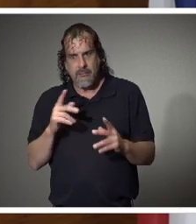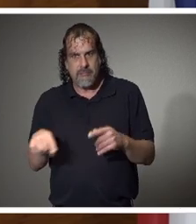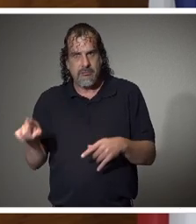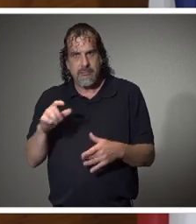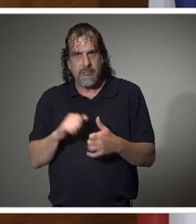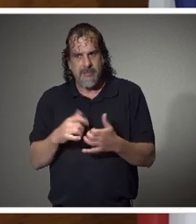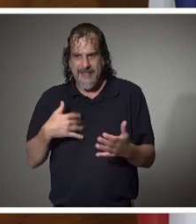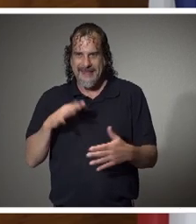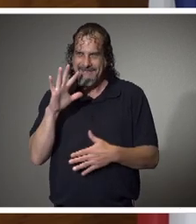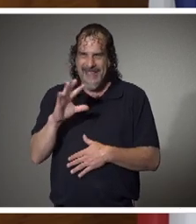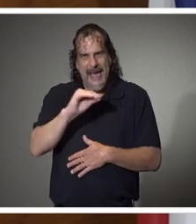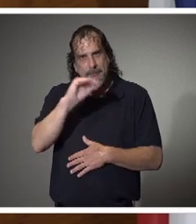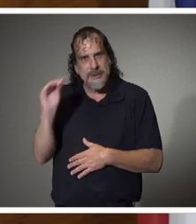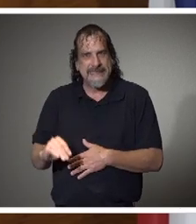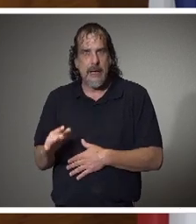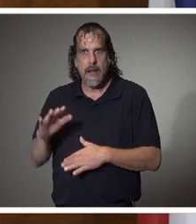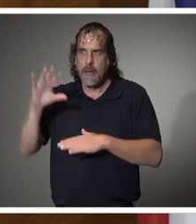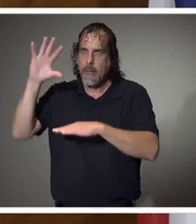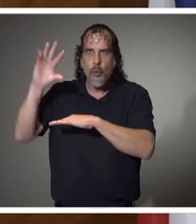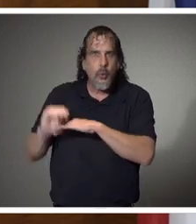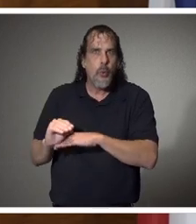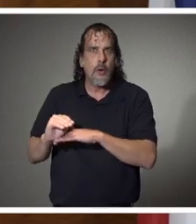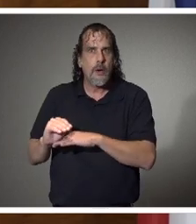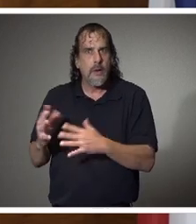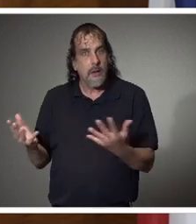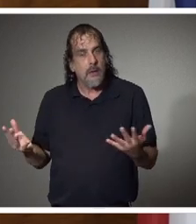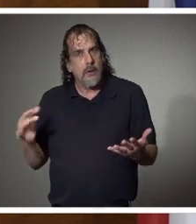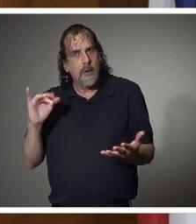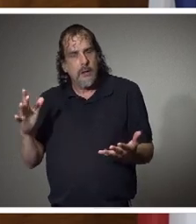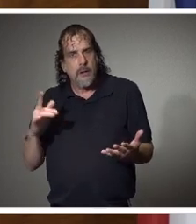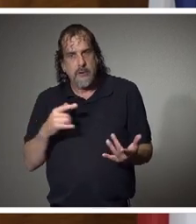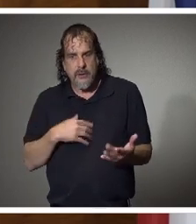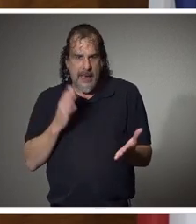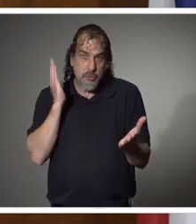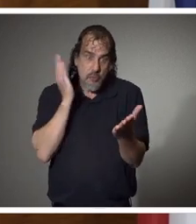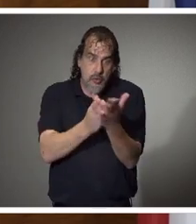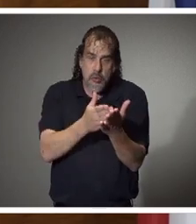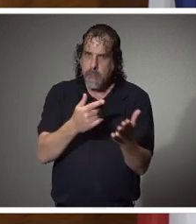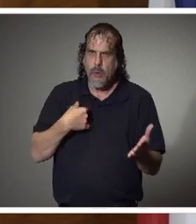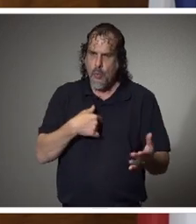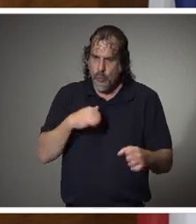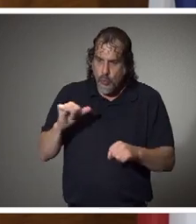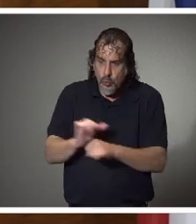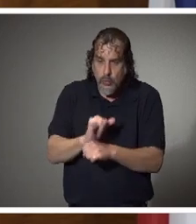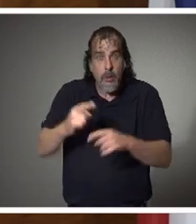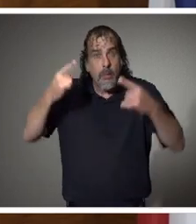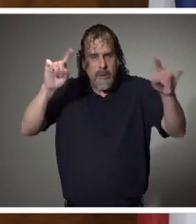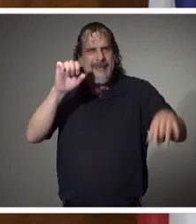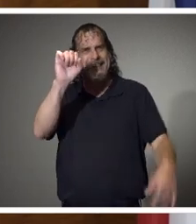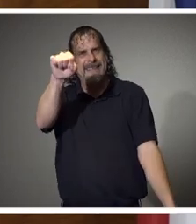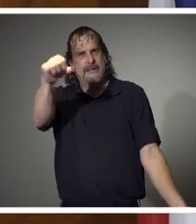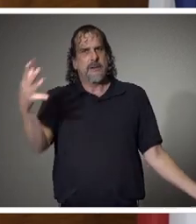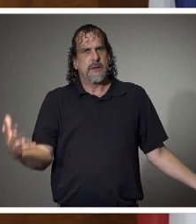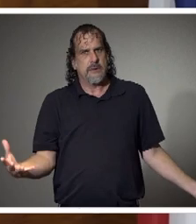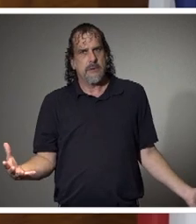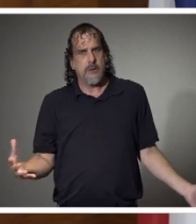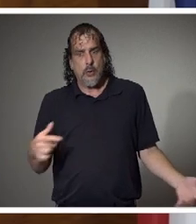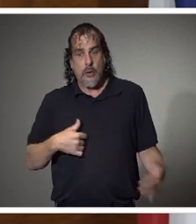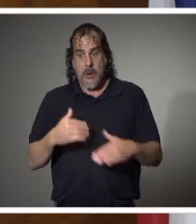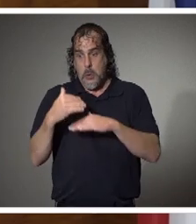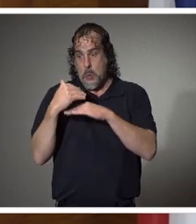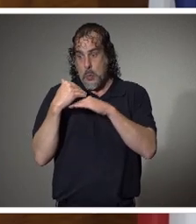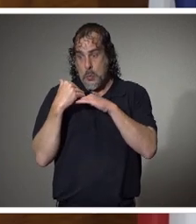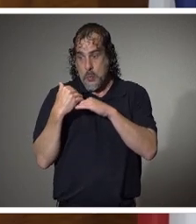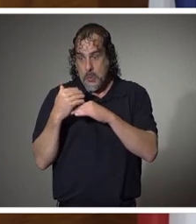5% of what they said we need. I think that is proof positive that what we are doing is working. We haven't eliminated the virus, but we